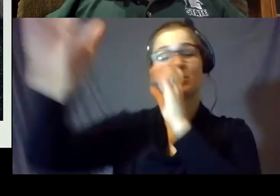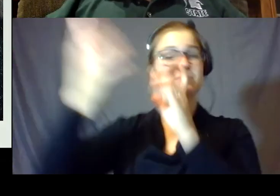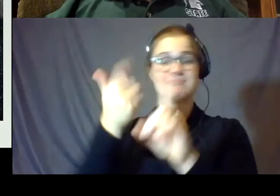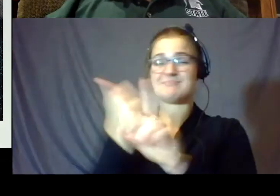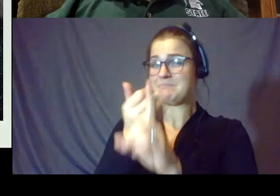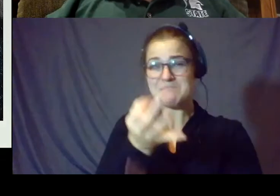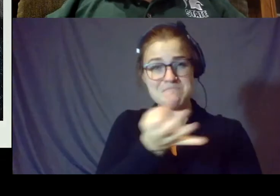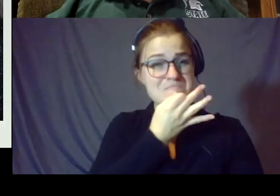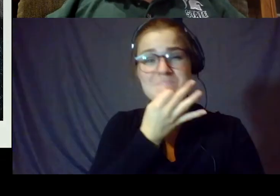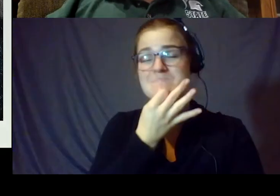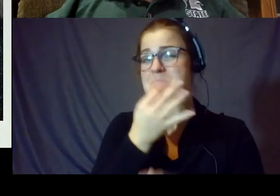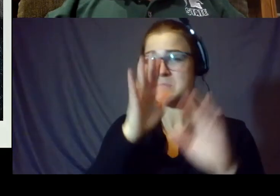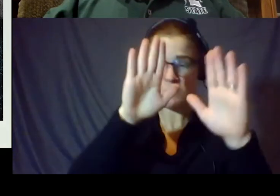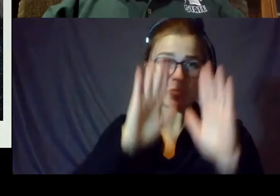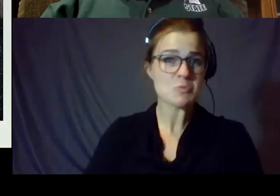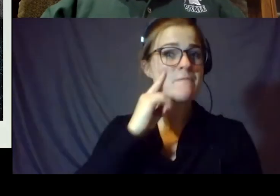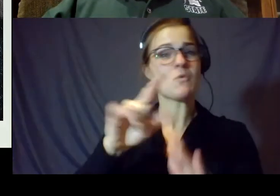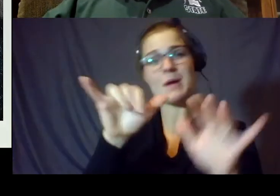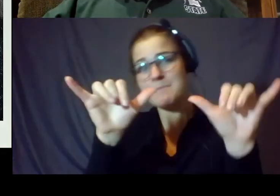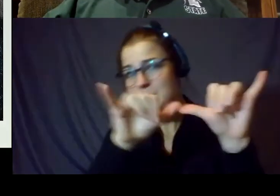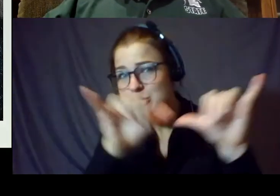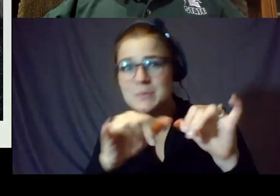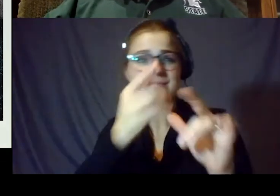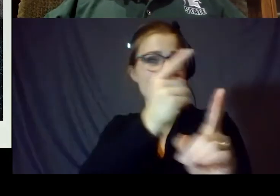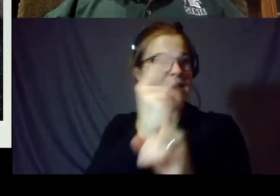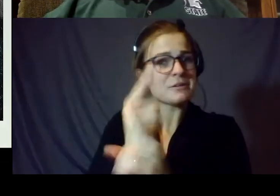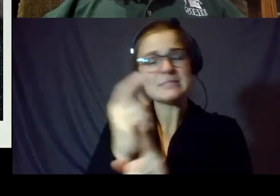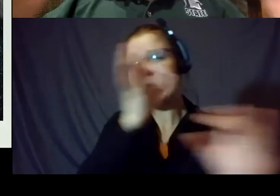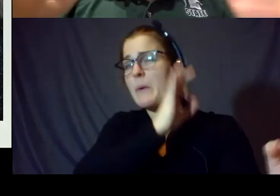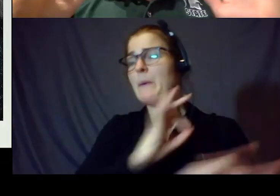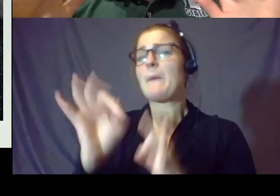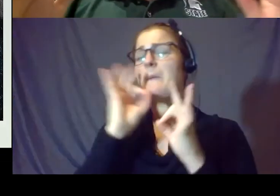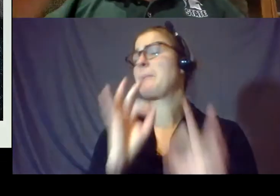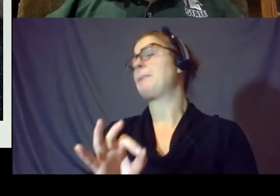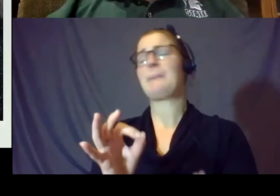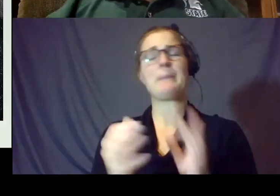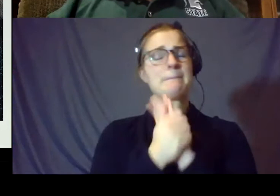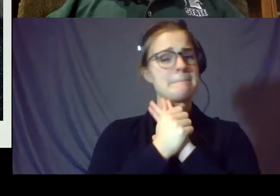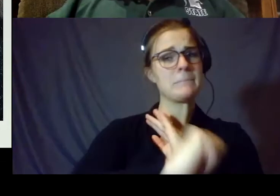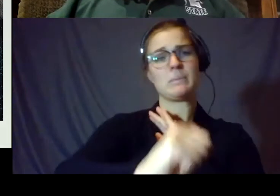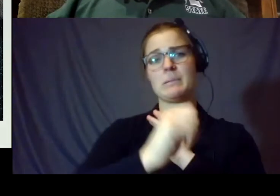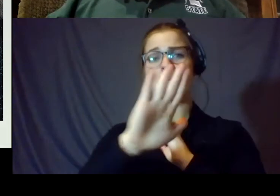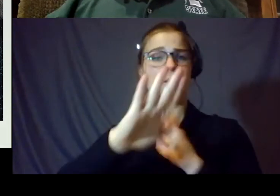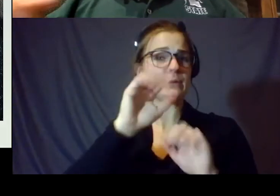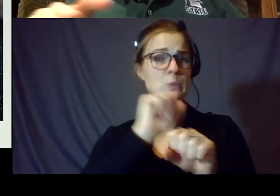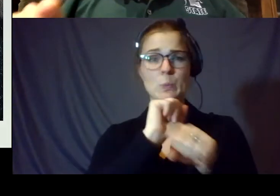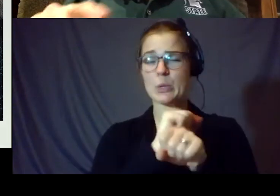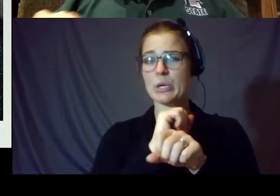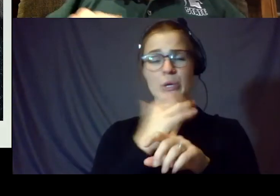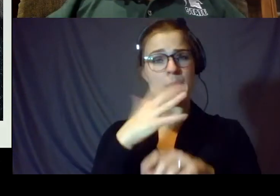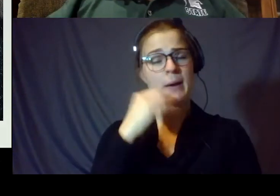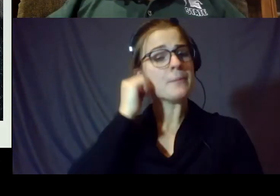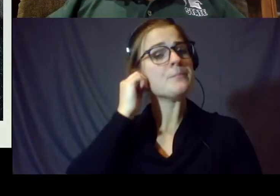of measurement and accuracy, and just in terms of the sheer amount of work he did. Now, this star